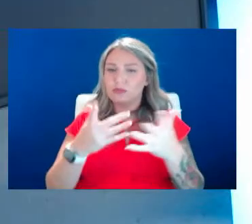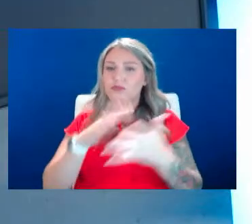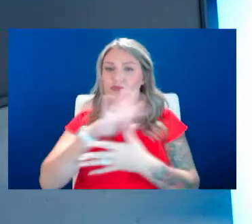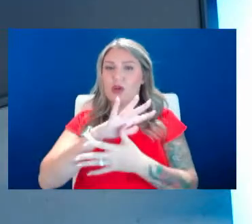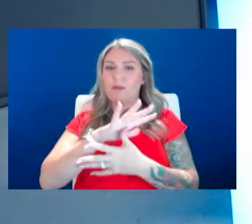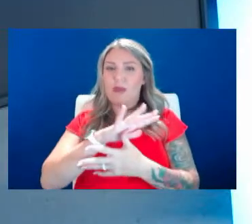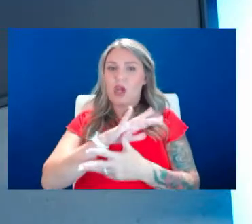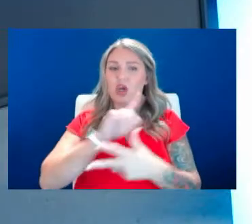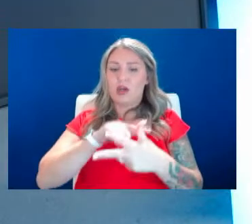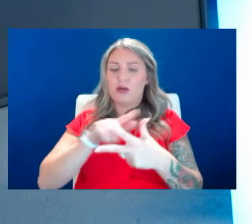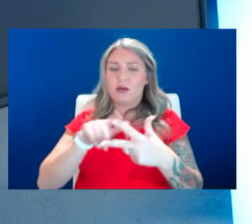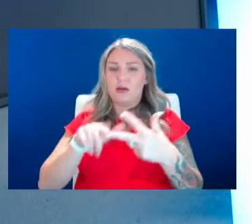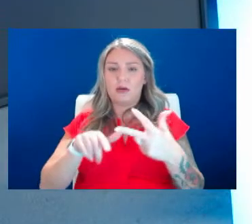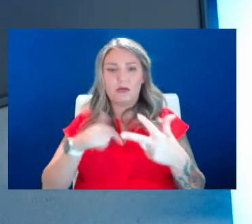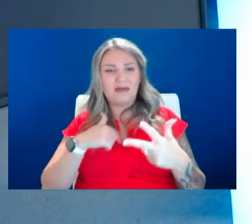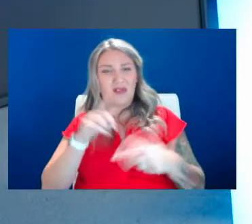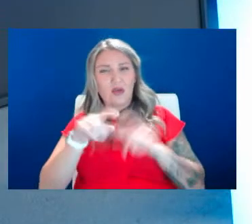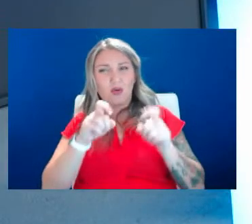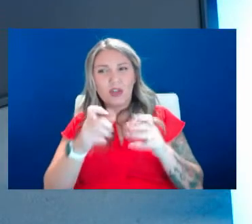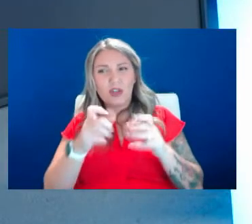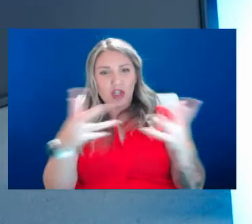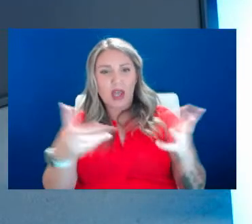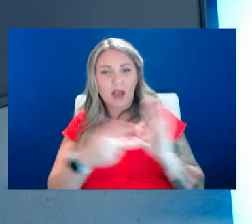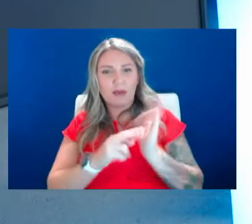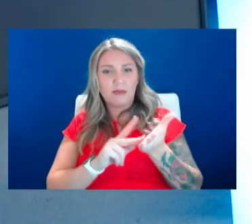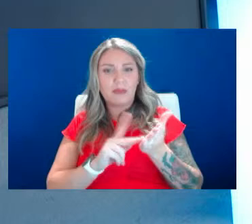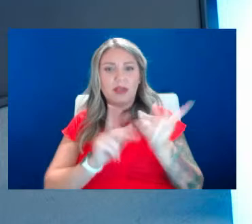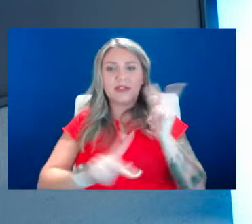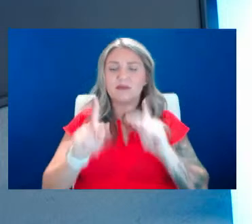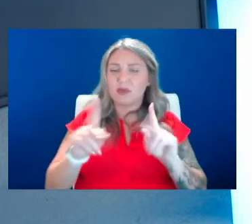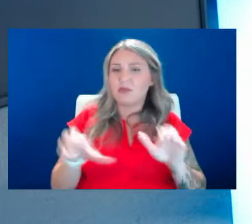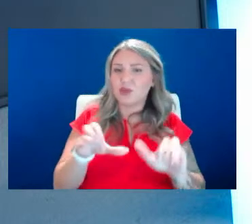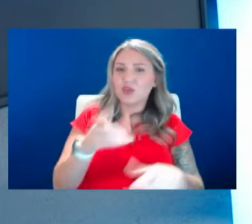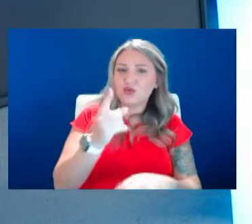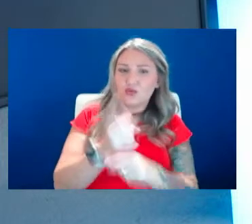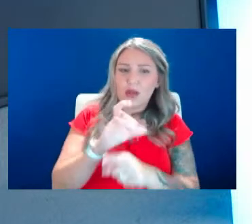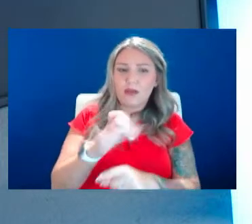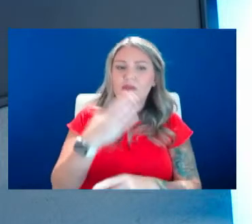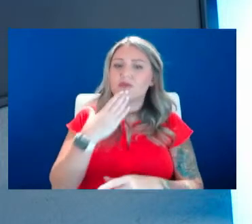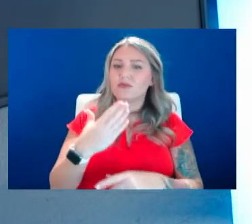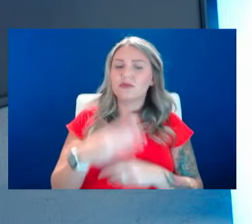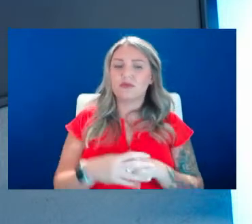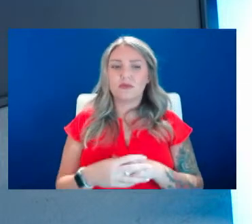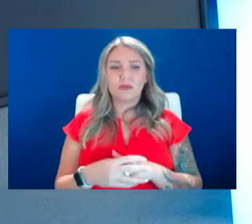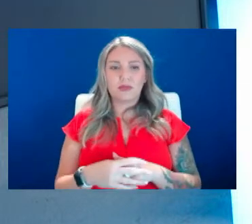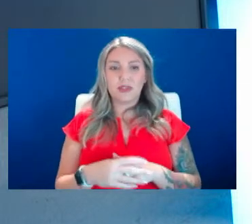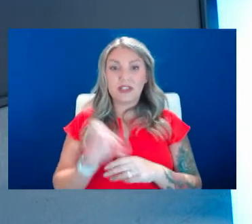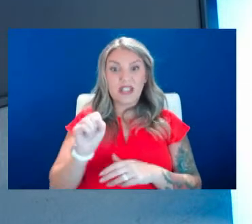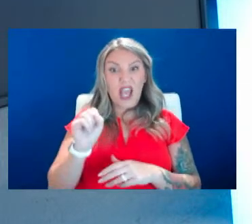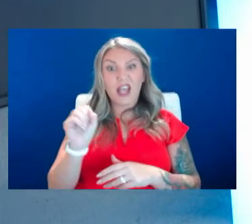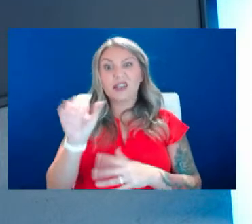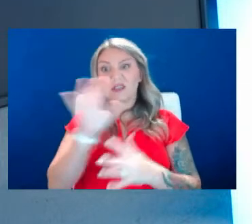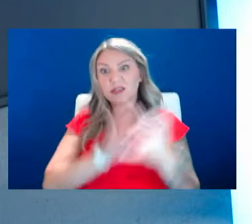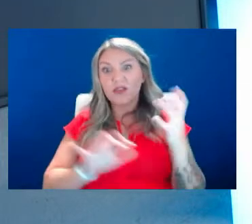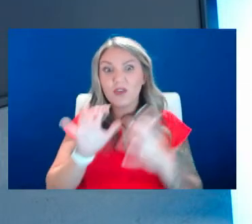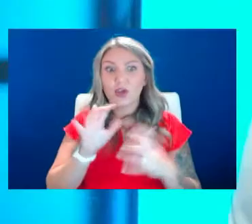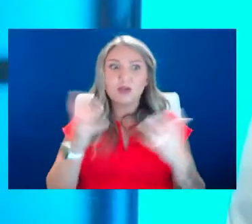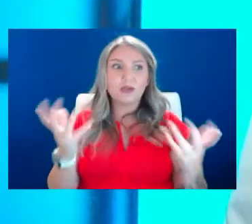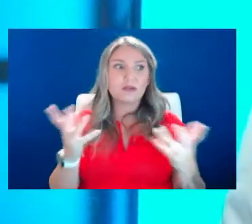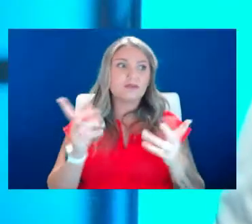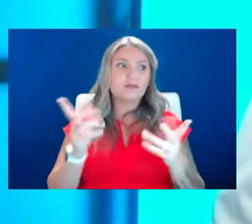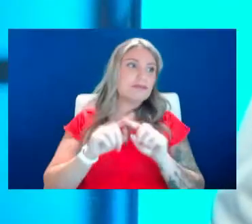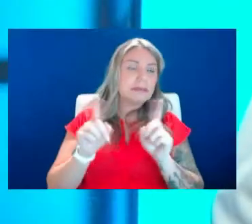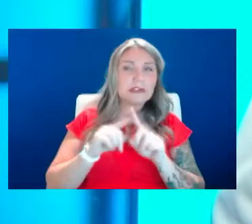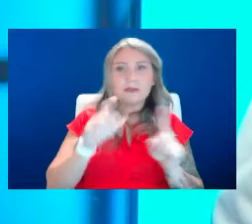Well, I guess we get this question a lot. It means people are wanting to do it right. Yeah, so that's good. Absolutely. And I know it's been confusing because there's been different